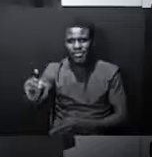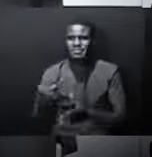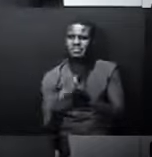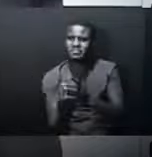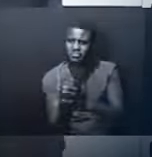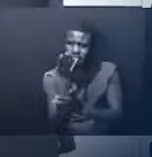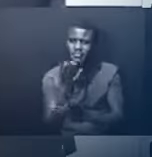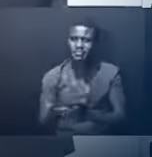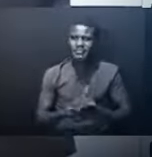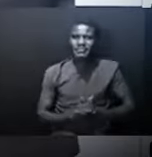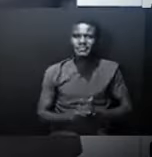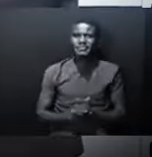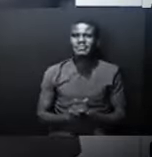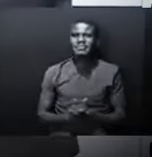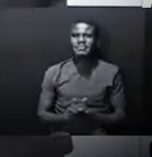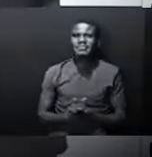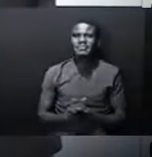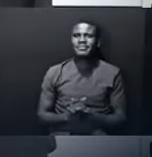I